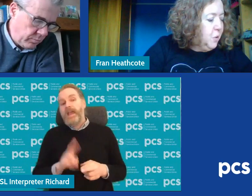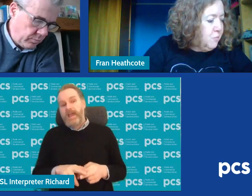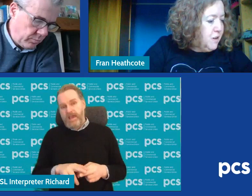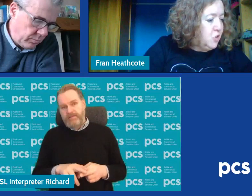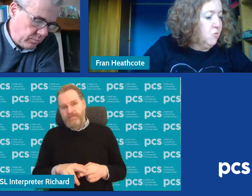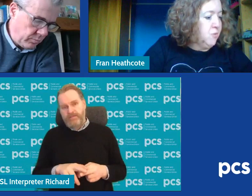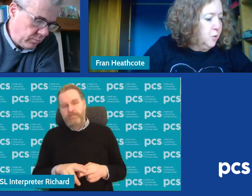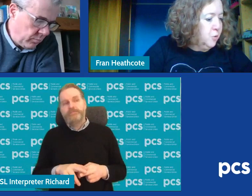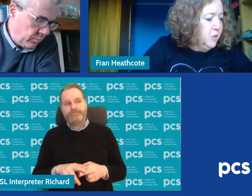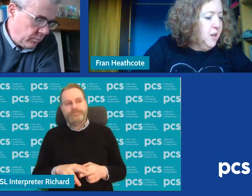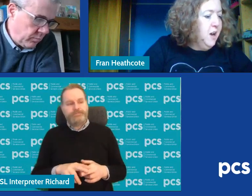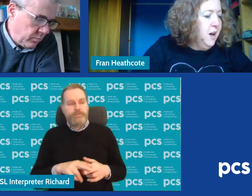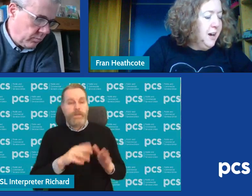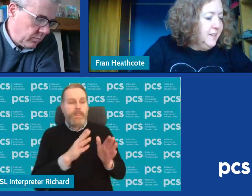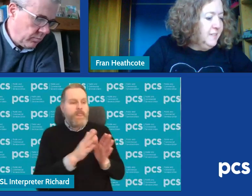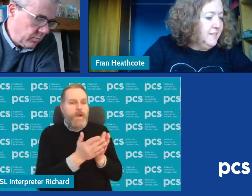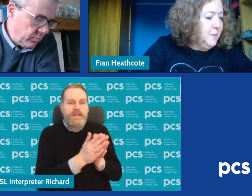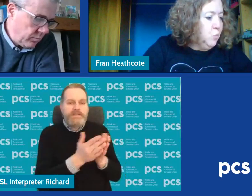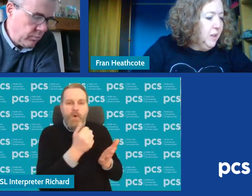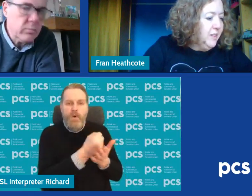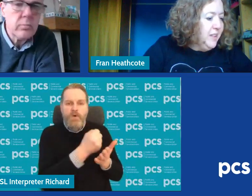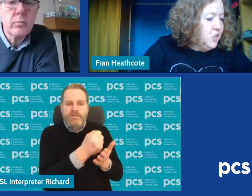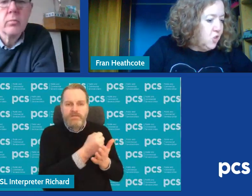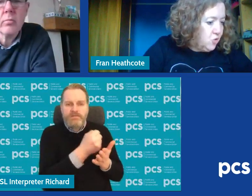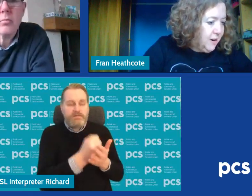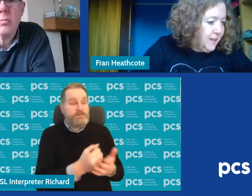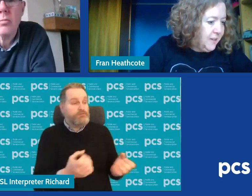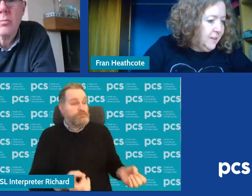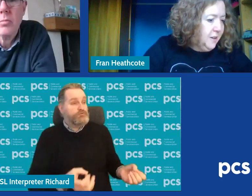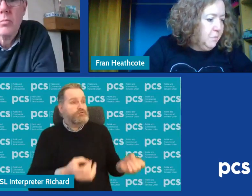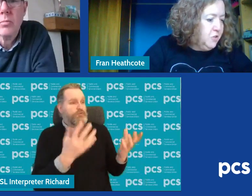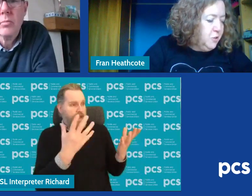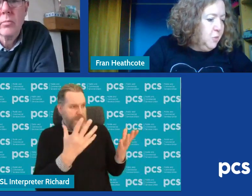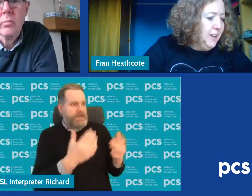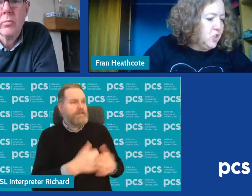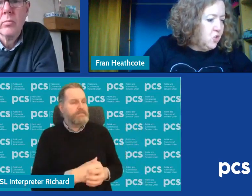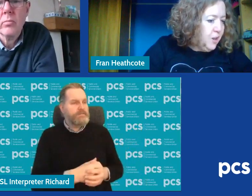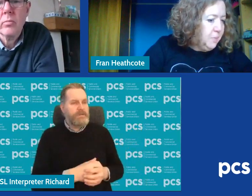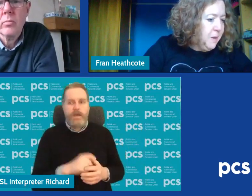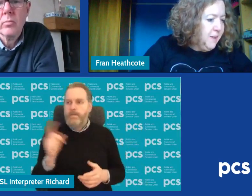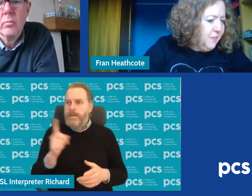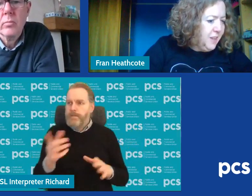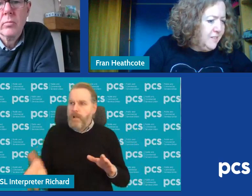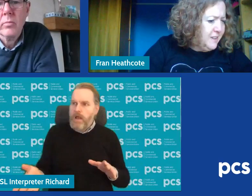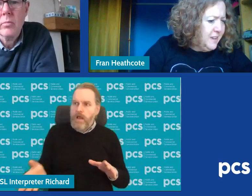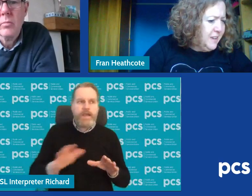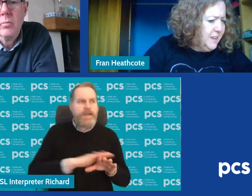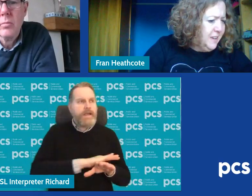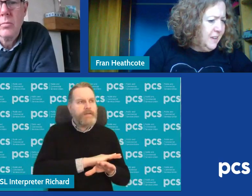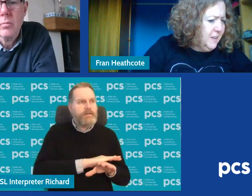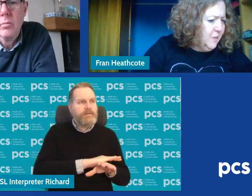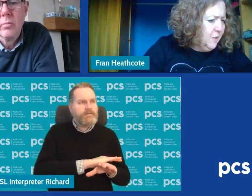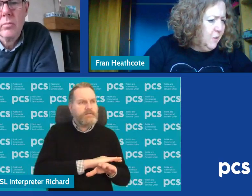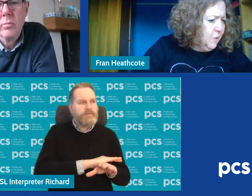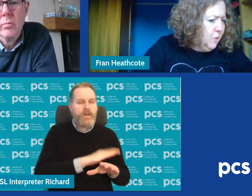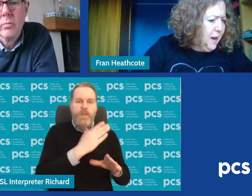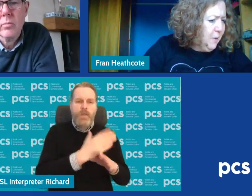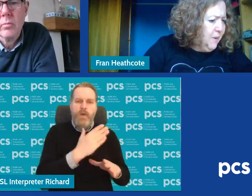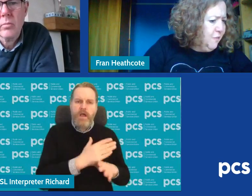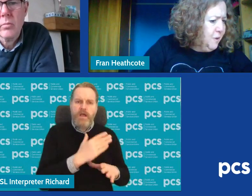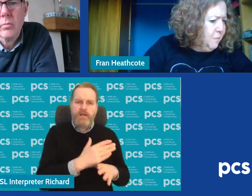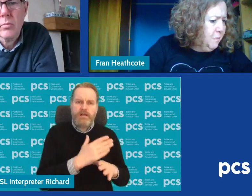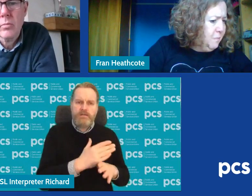Office operational roles, I understand we can then strike, but do we get strike pay for that day